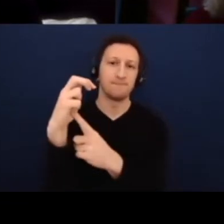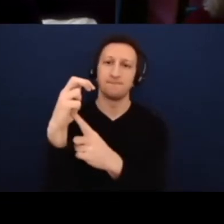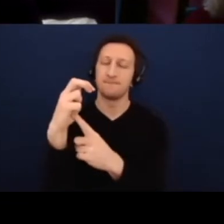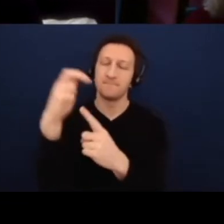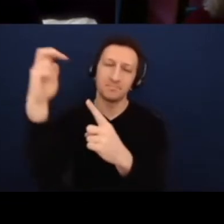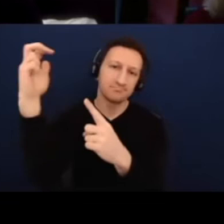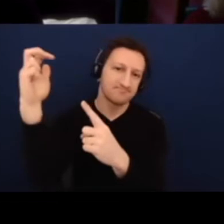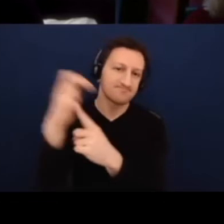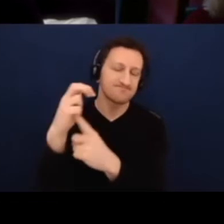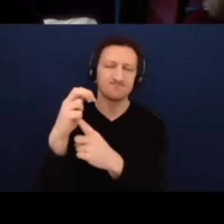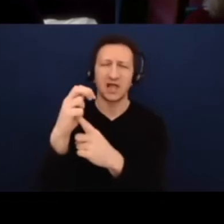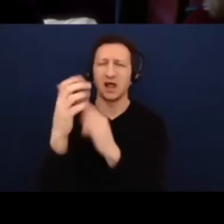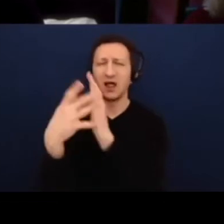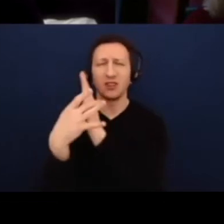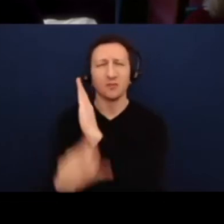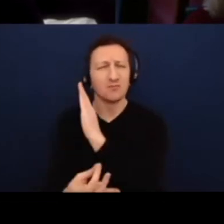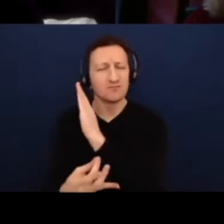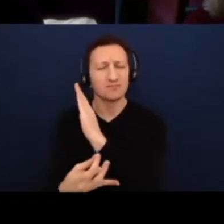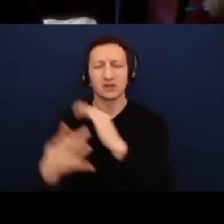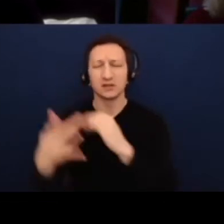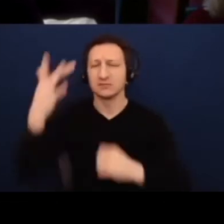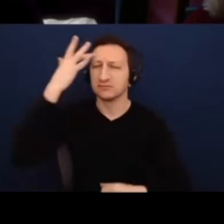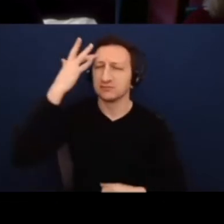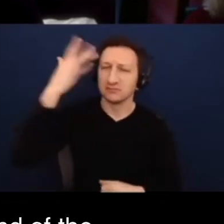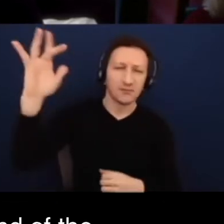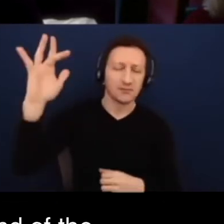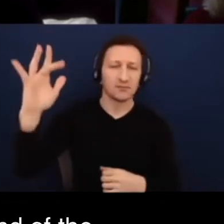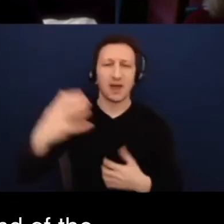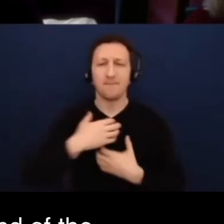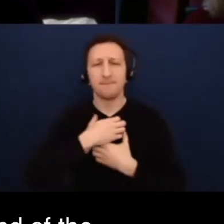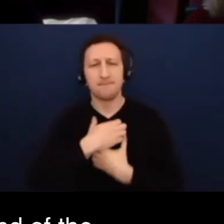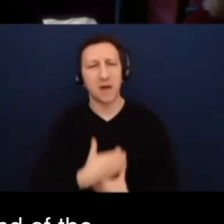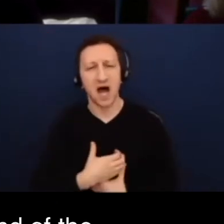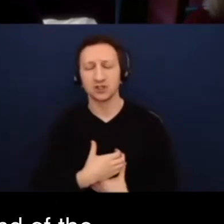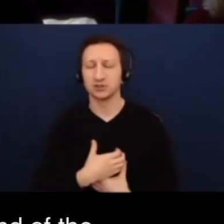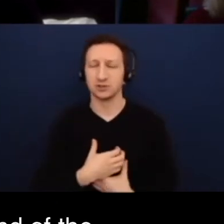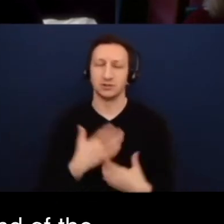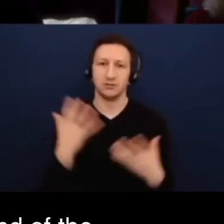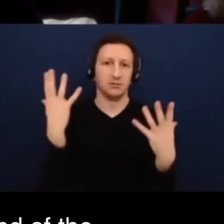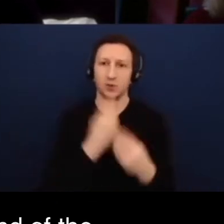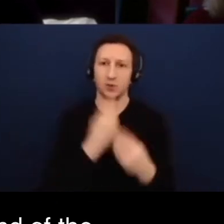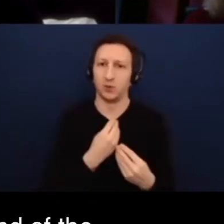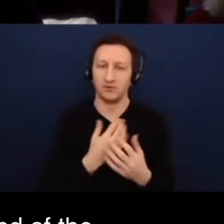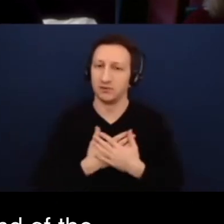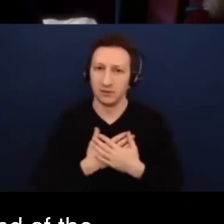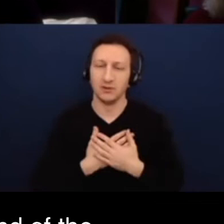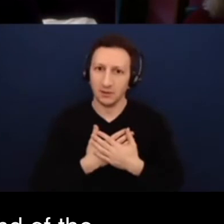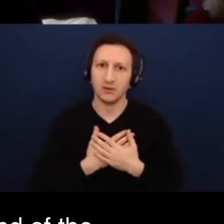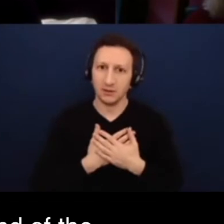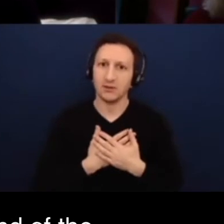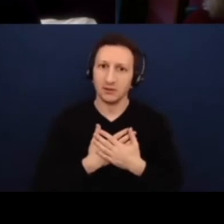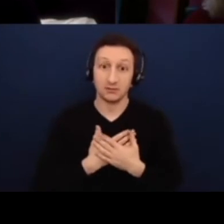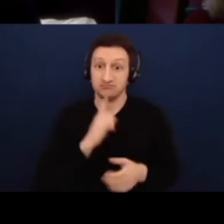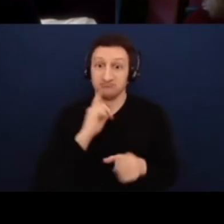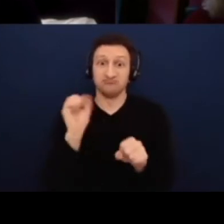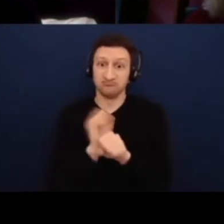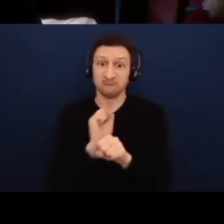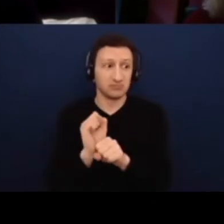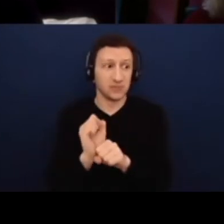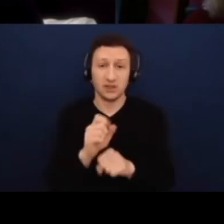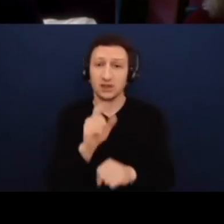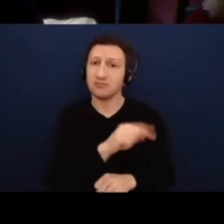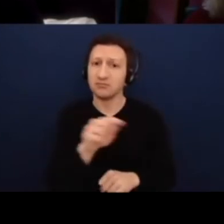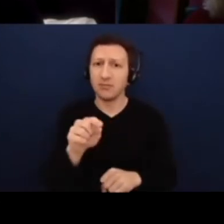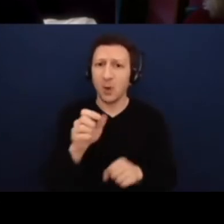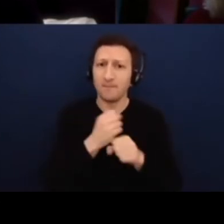have ever spoken to. And I'm not saying that just to say it. I think at the end of the day, for everyone involved, it's a business,